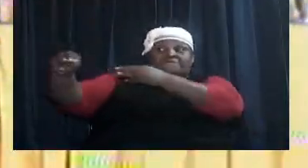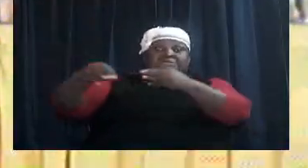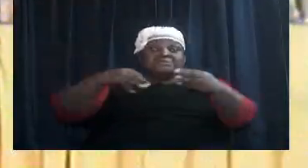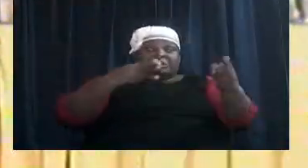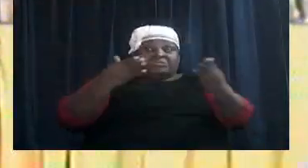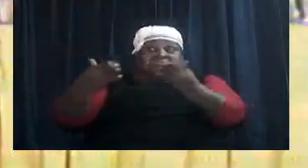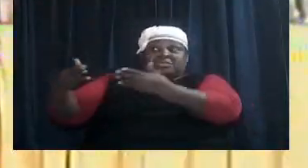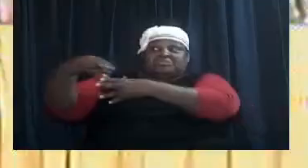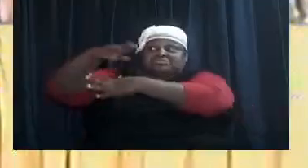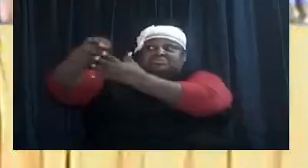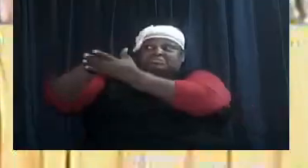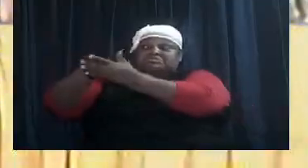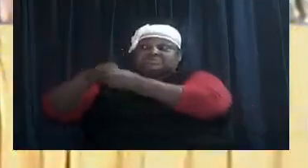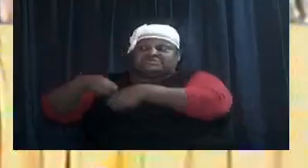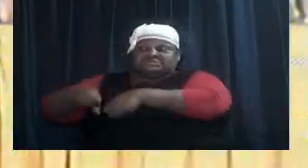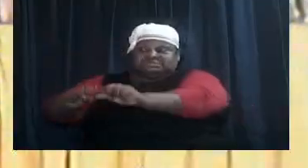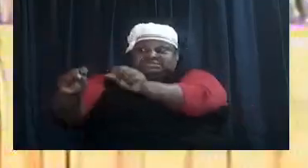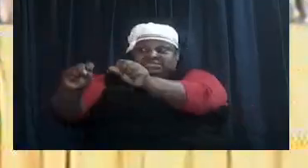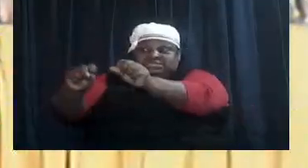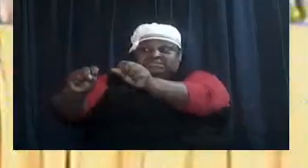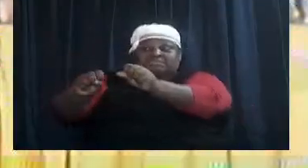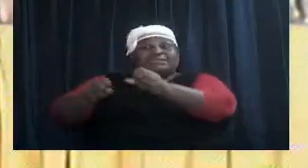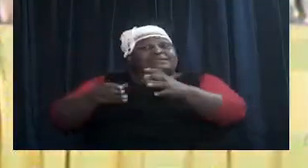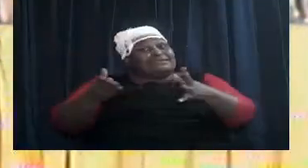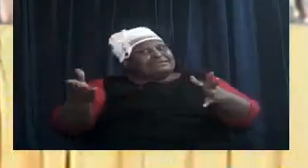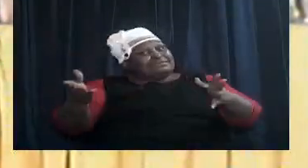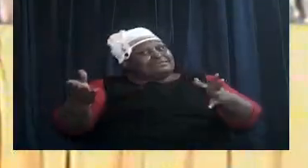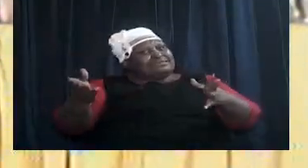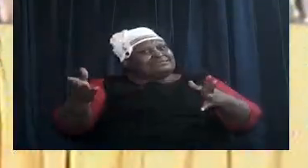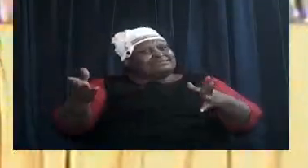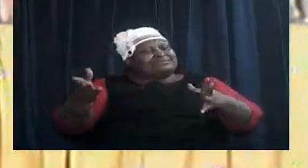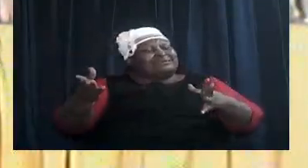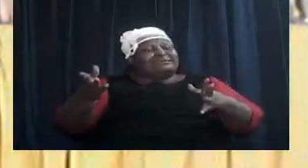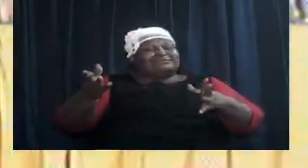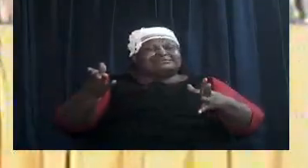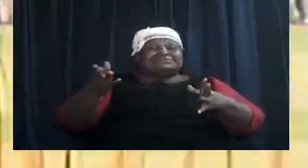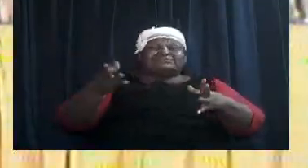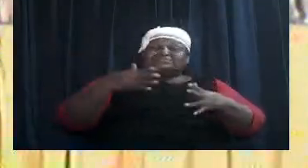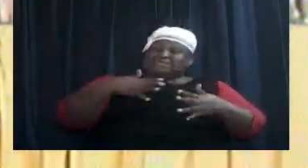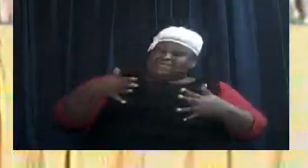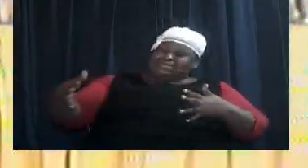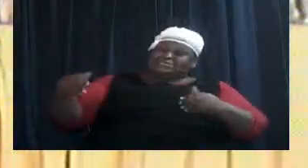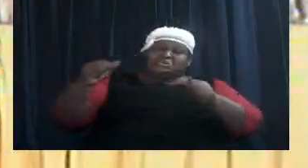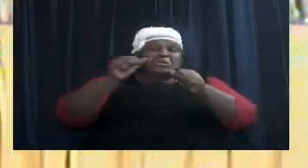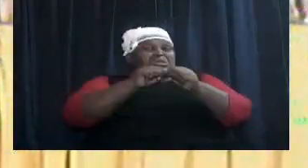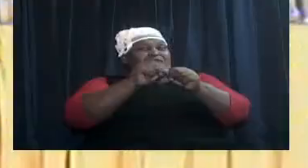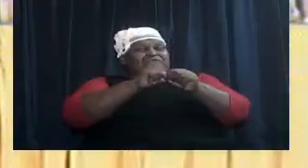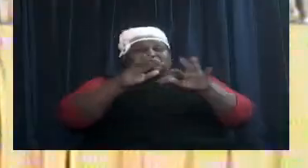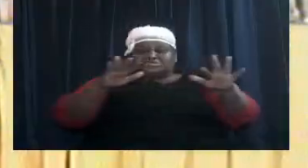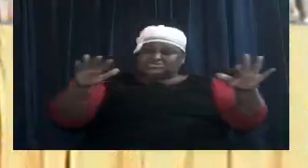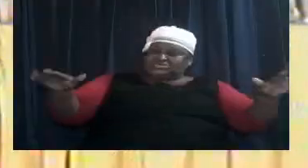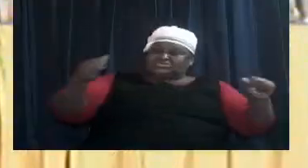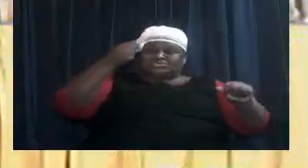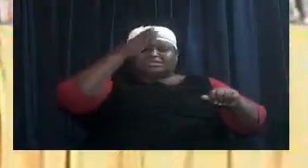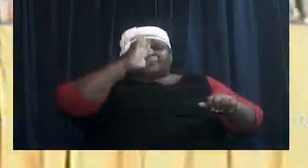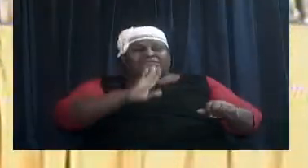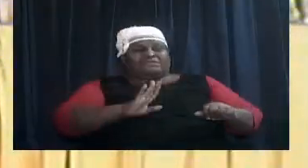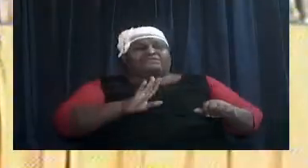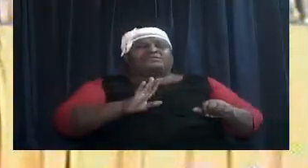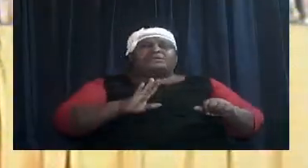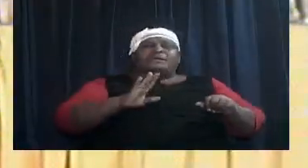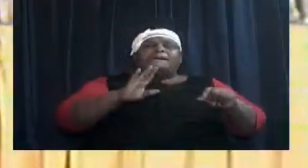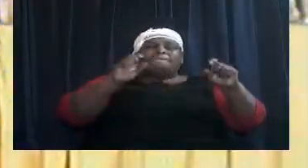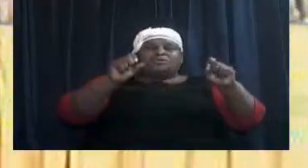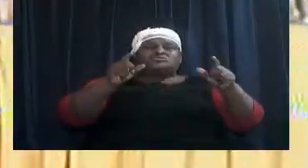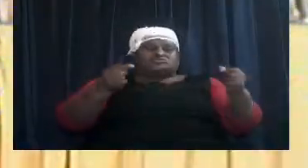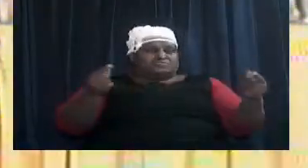in the midst of the sea. Now these are some noble things, you know, that every child of God should attain for.